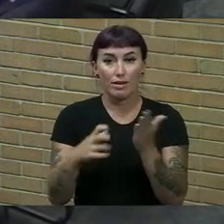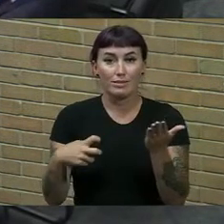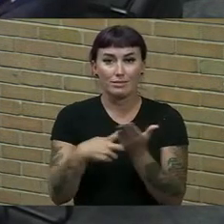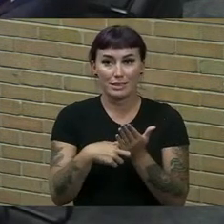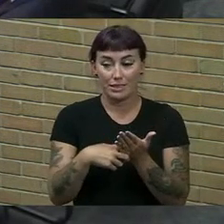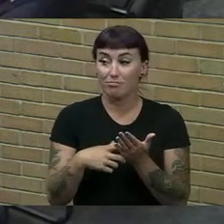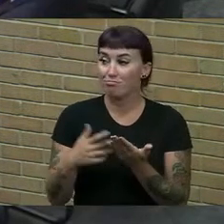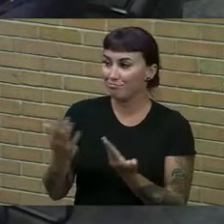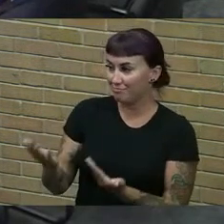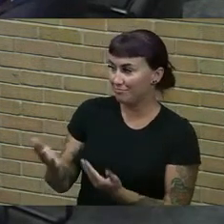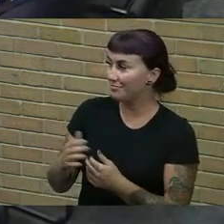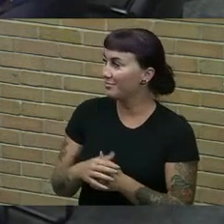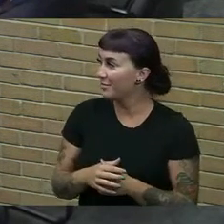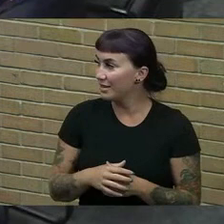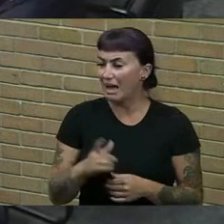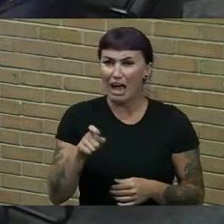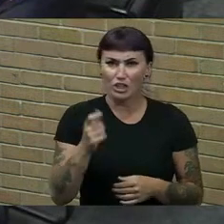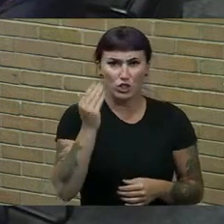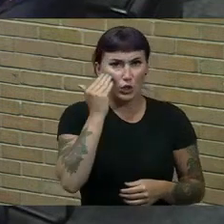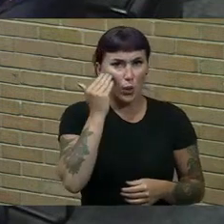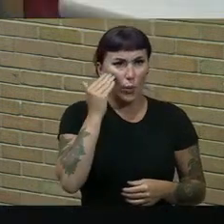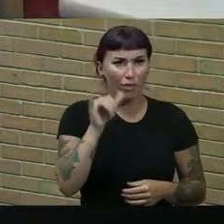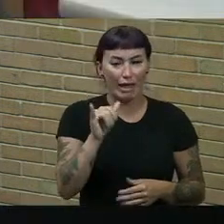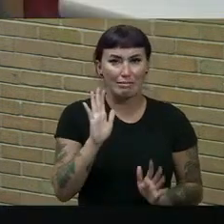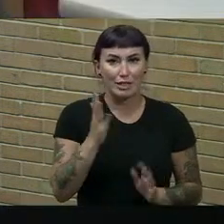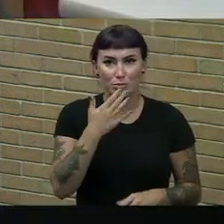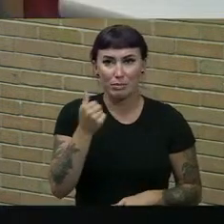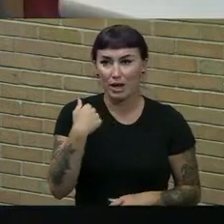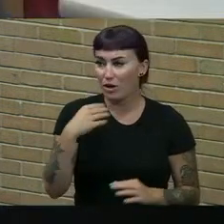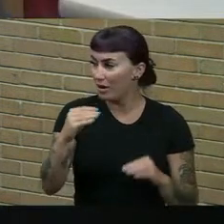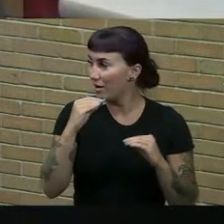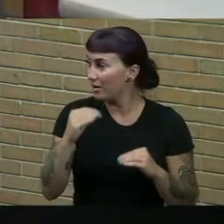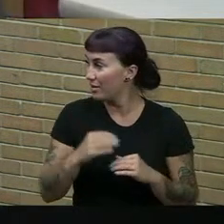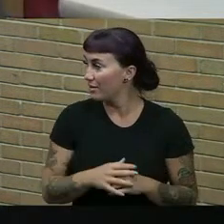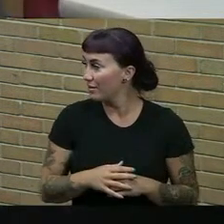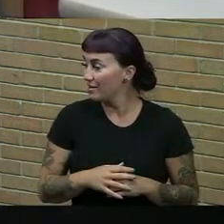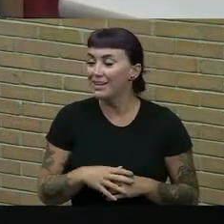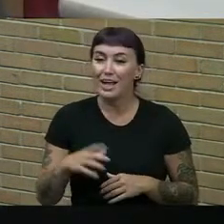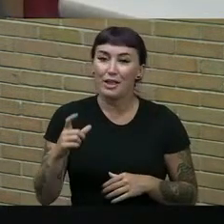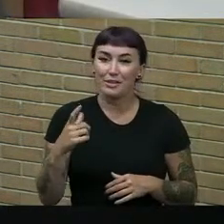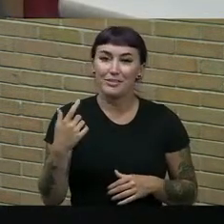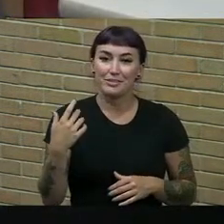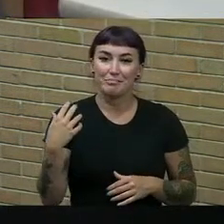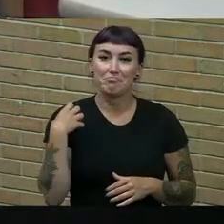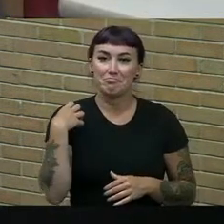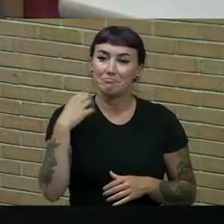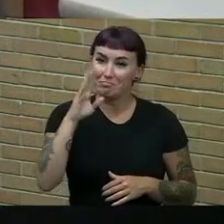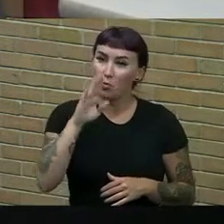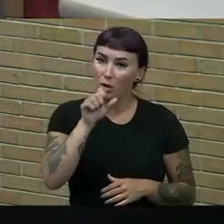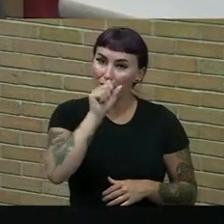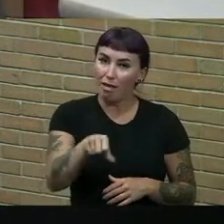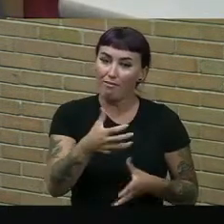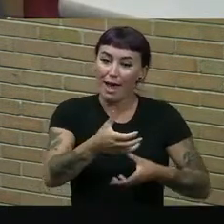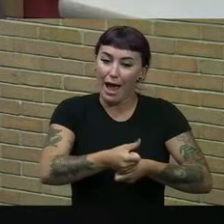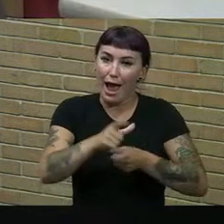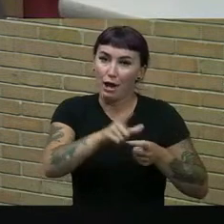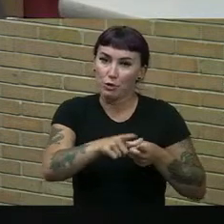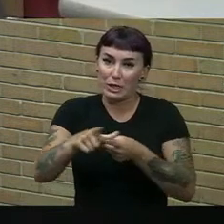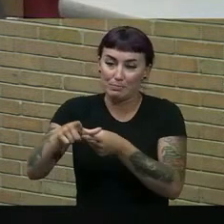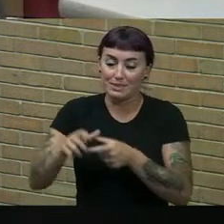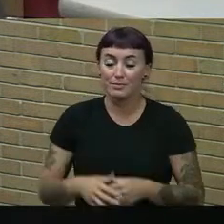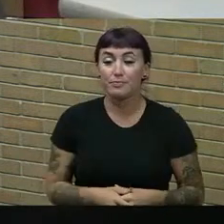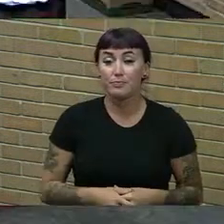of public safety. I should be better educated. We love our acronyms. We have a lot of them. Acronyms, you have to give me some